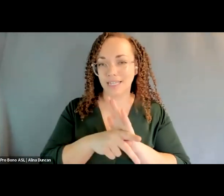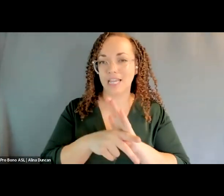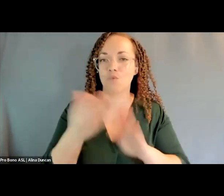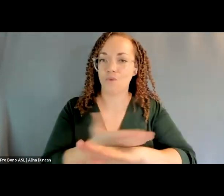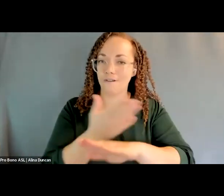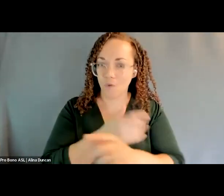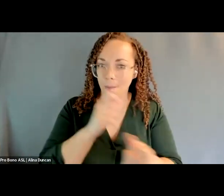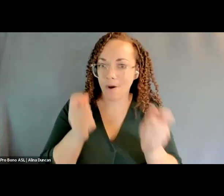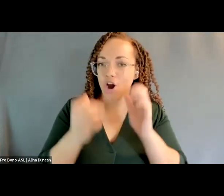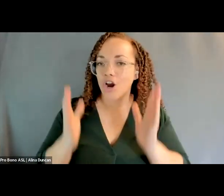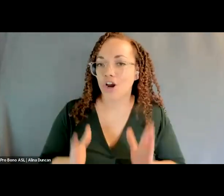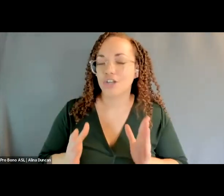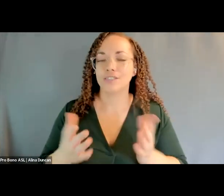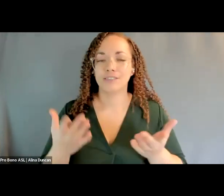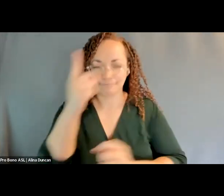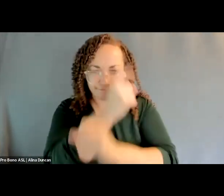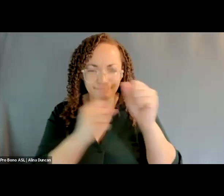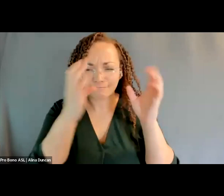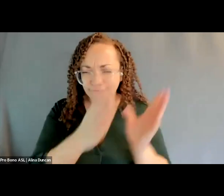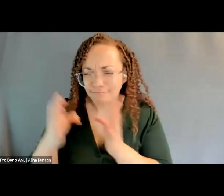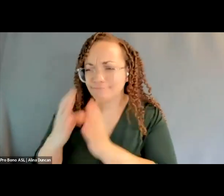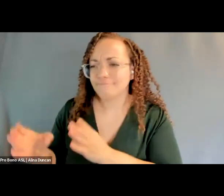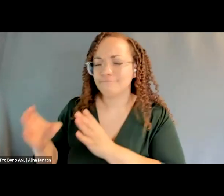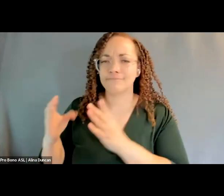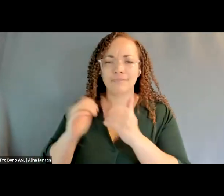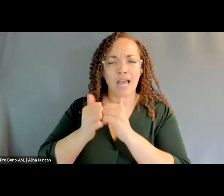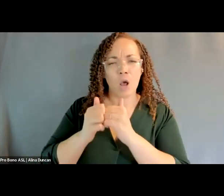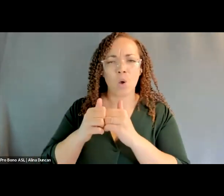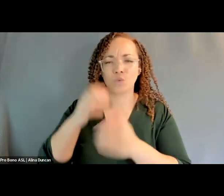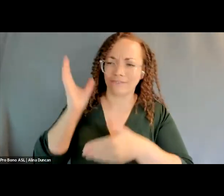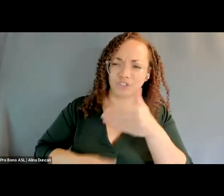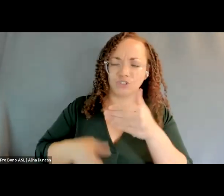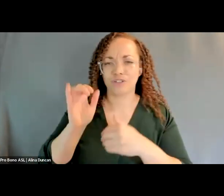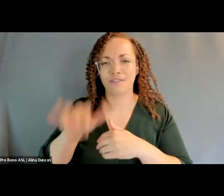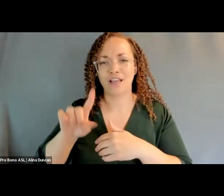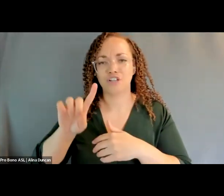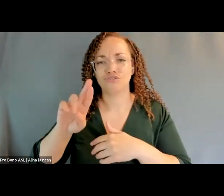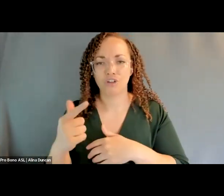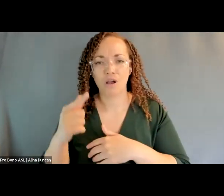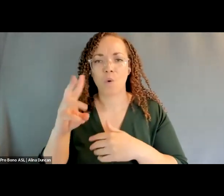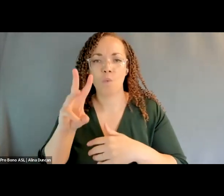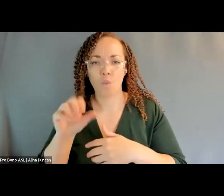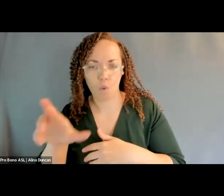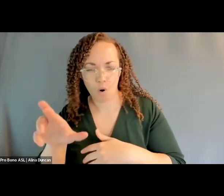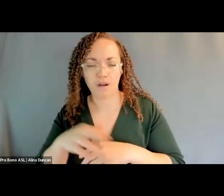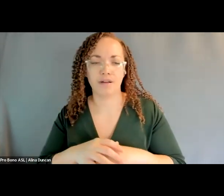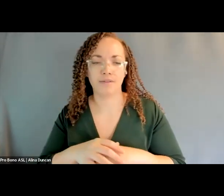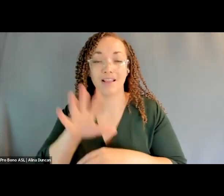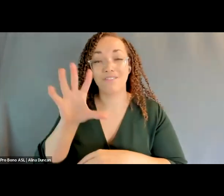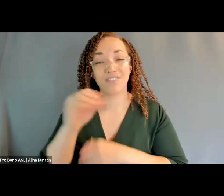mobilize to end the drug war. More than 1,200 attendees representing 50 countries joined us at our last conference in